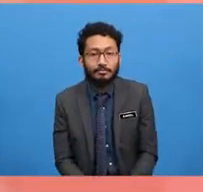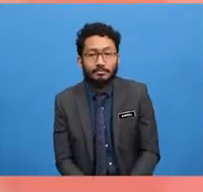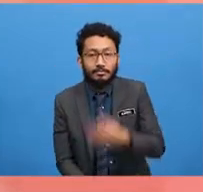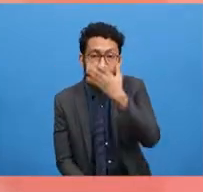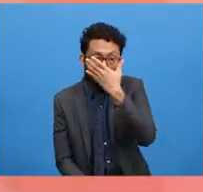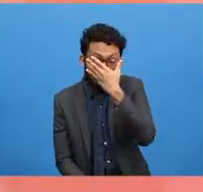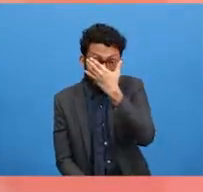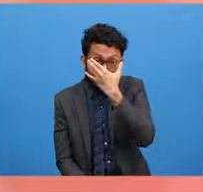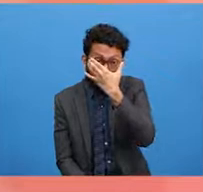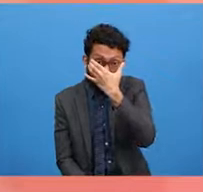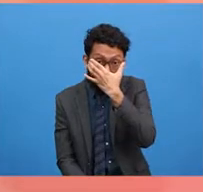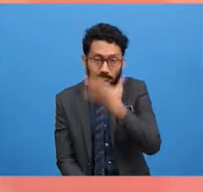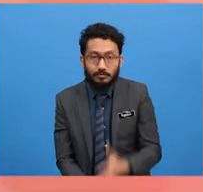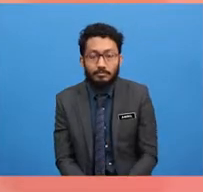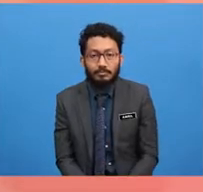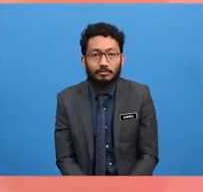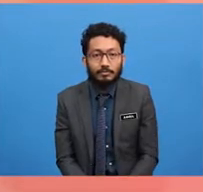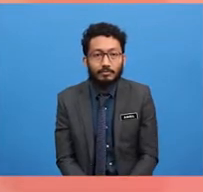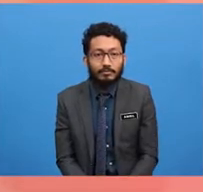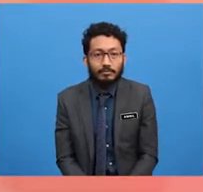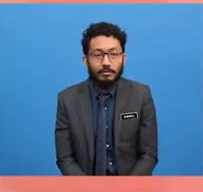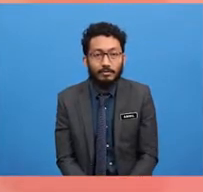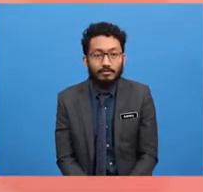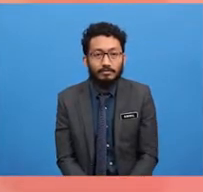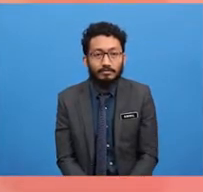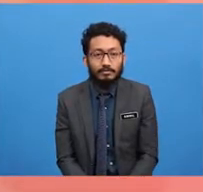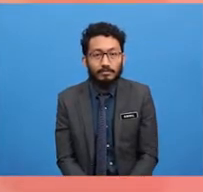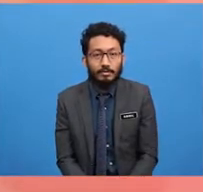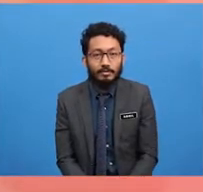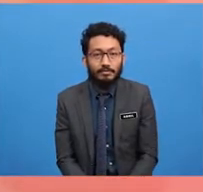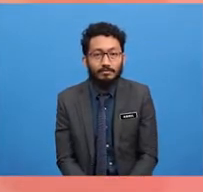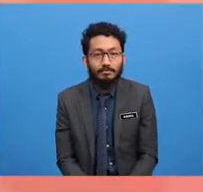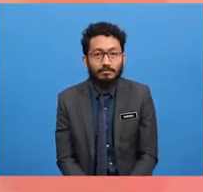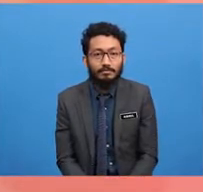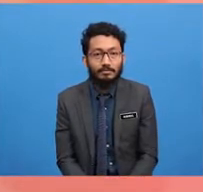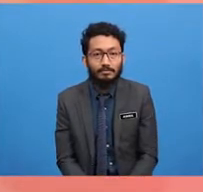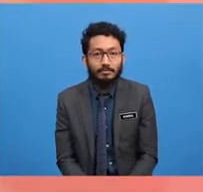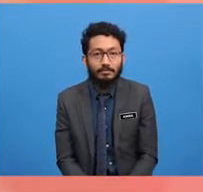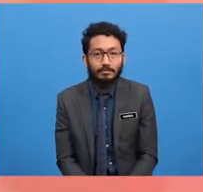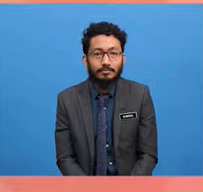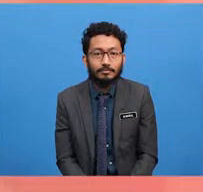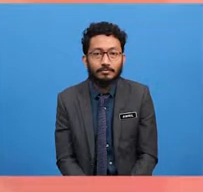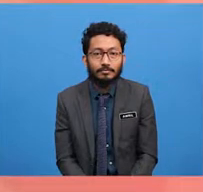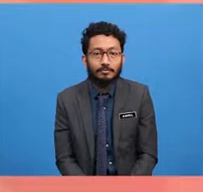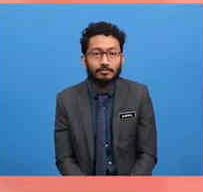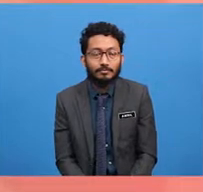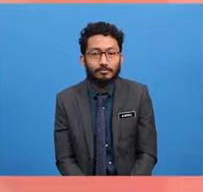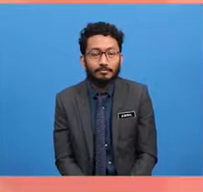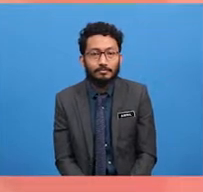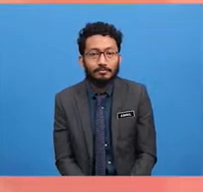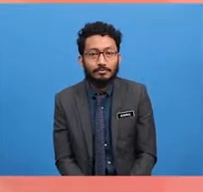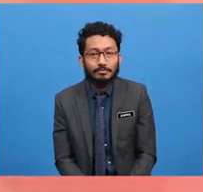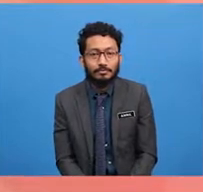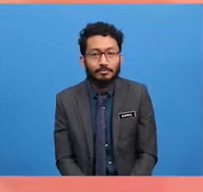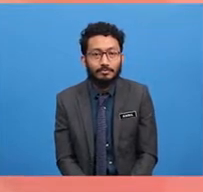in your answer. Second, try to rephrase the notes given, add comments and